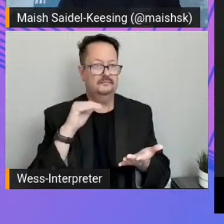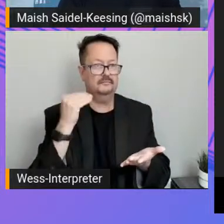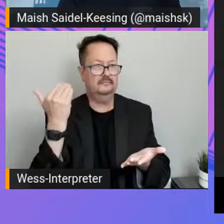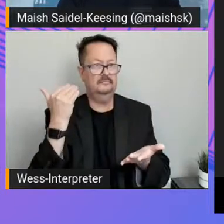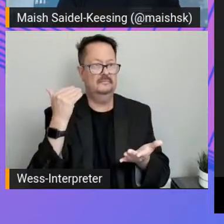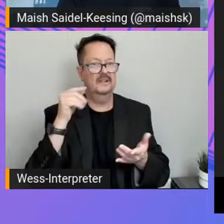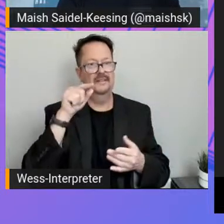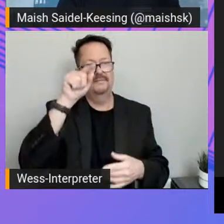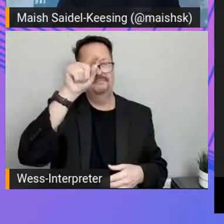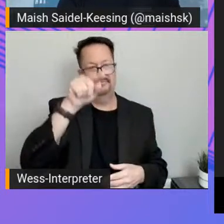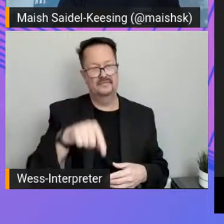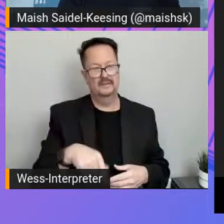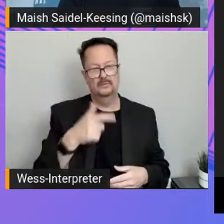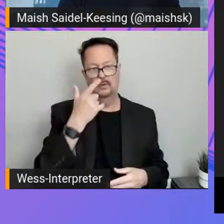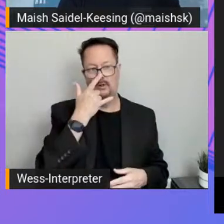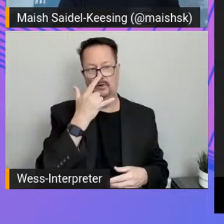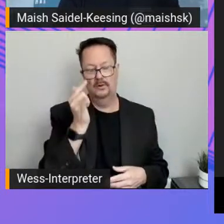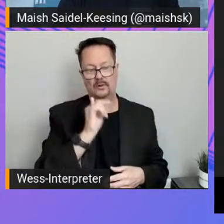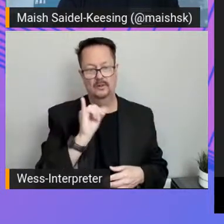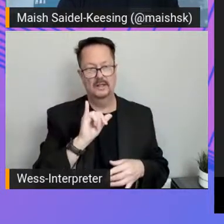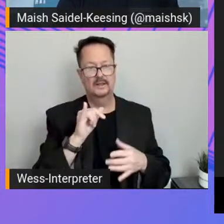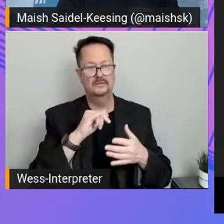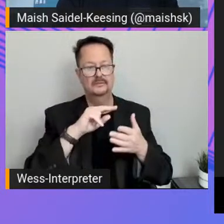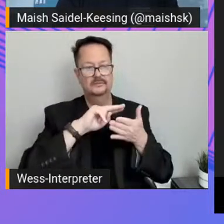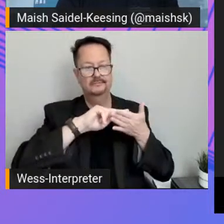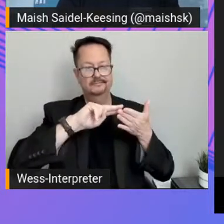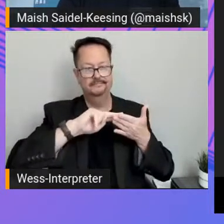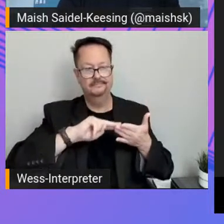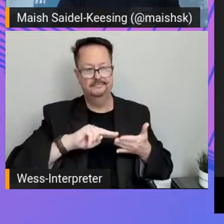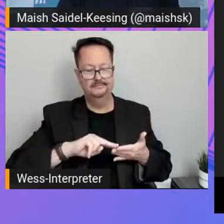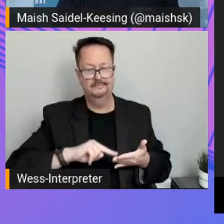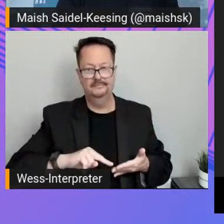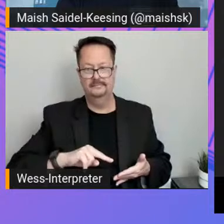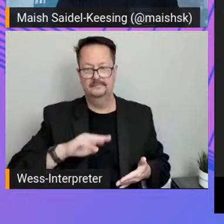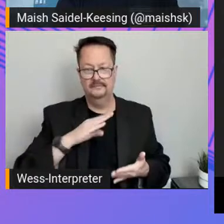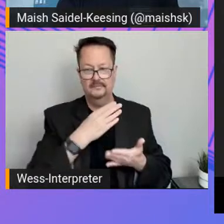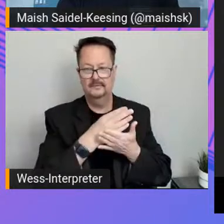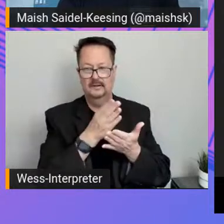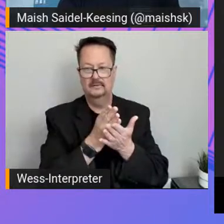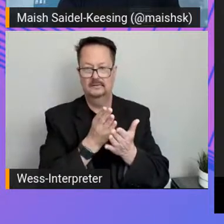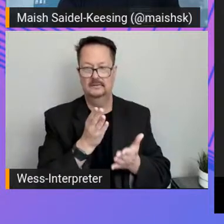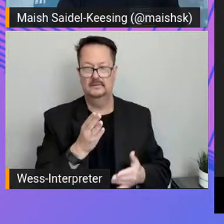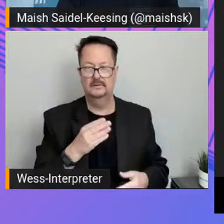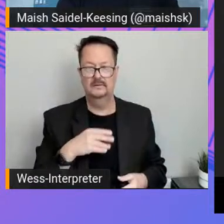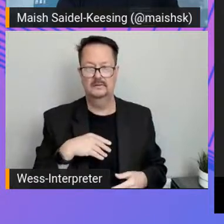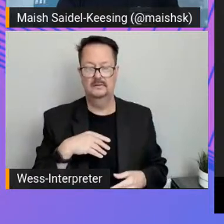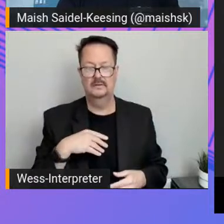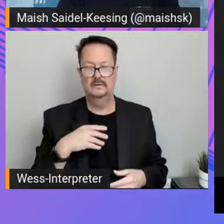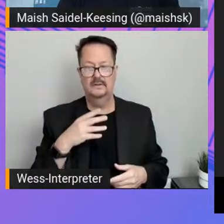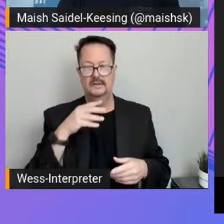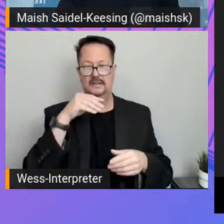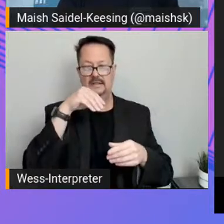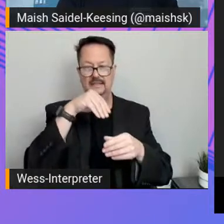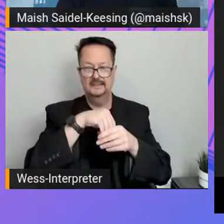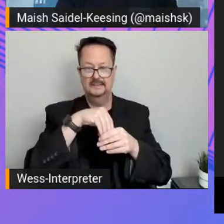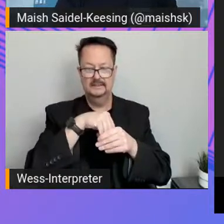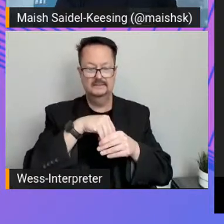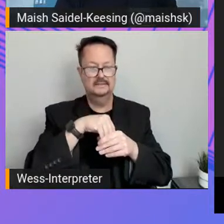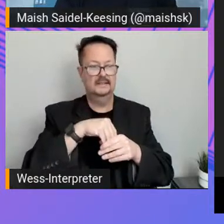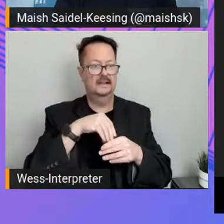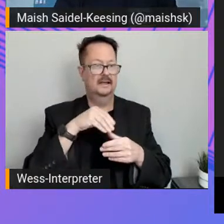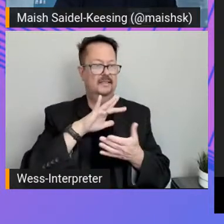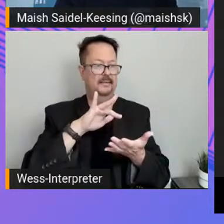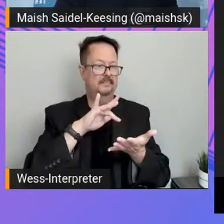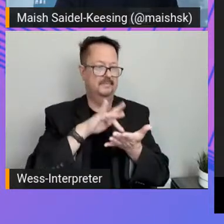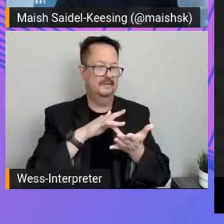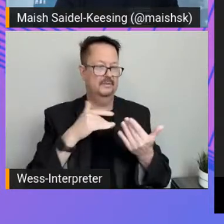this is what it looks like to be able to define those budgets. So inside towards the middle, you've got a